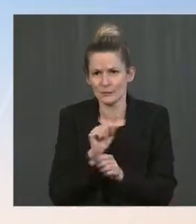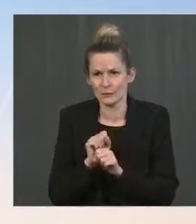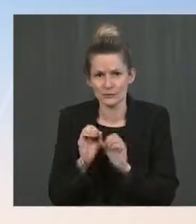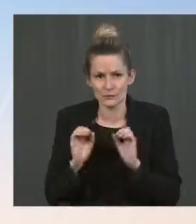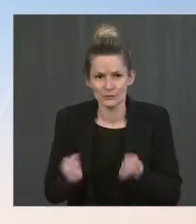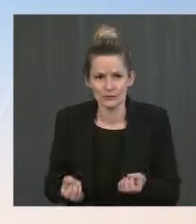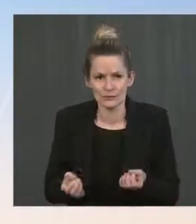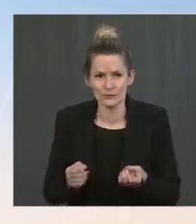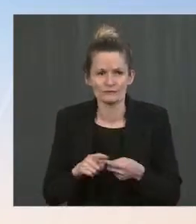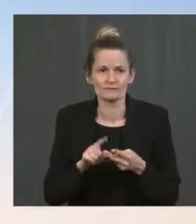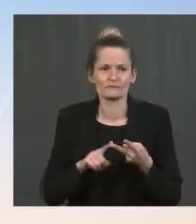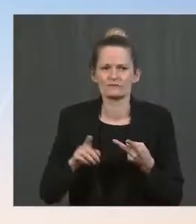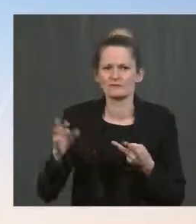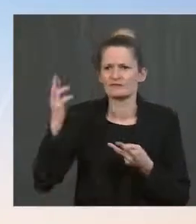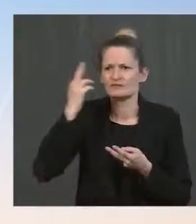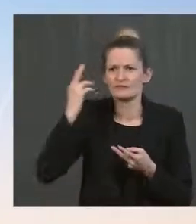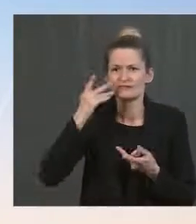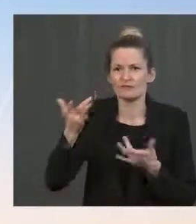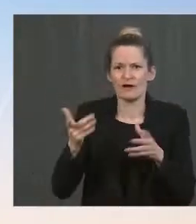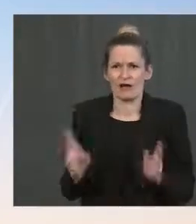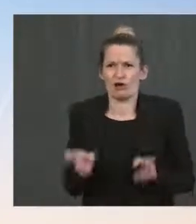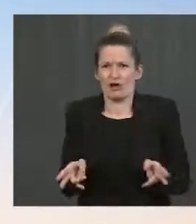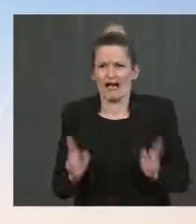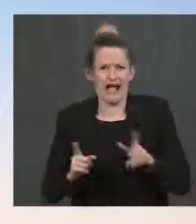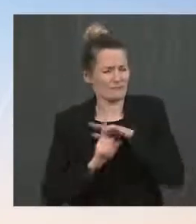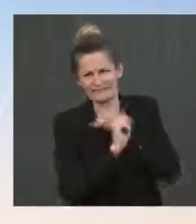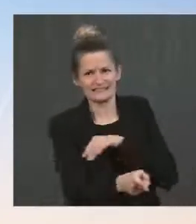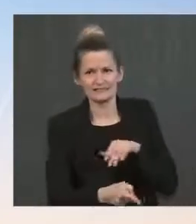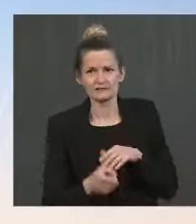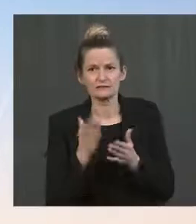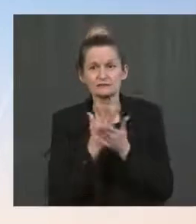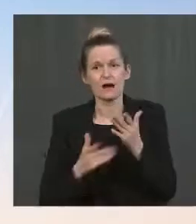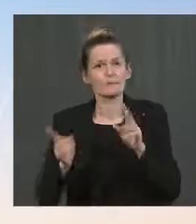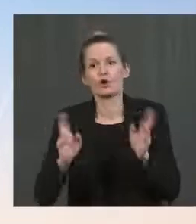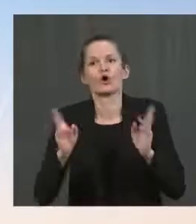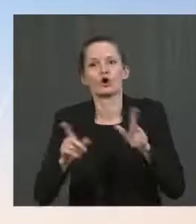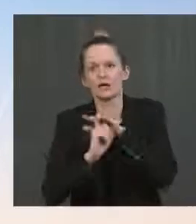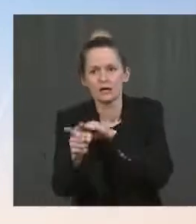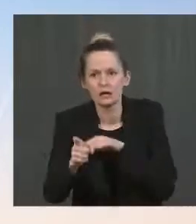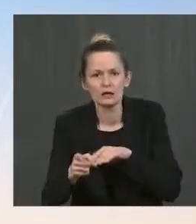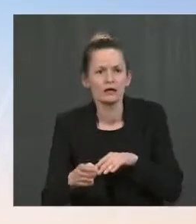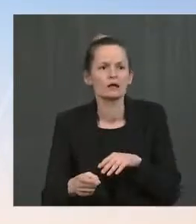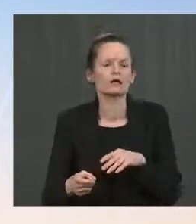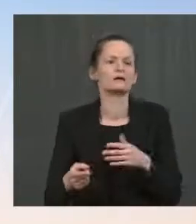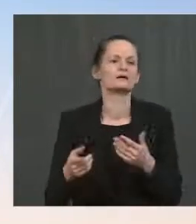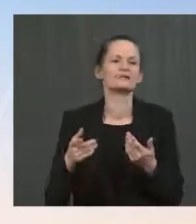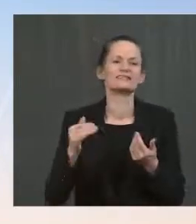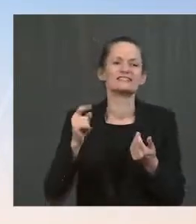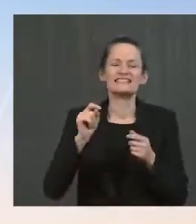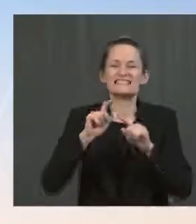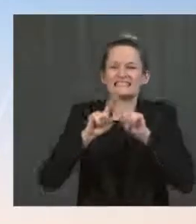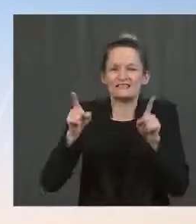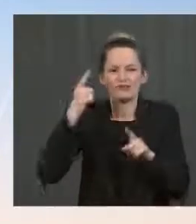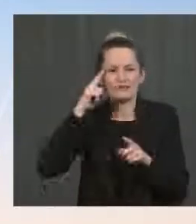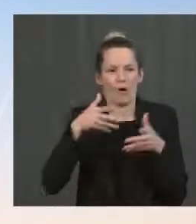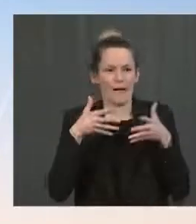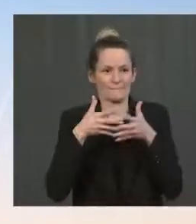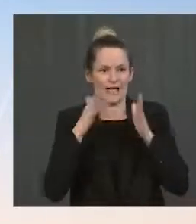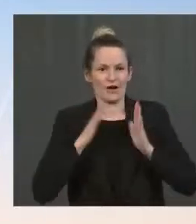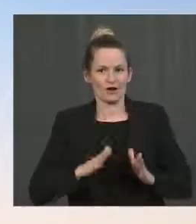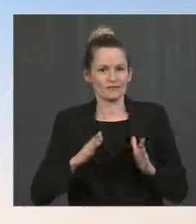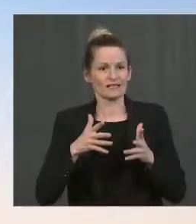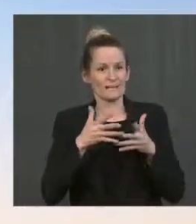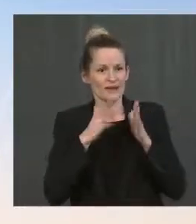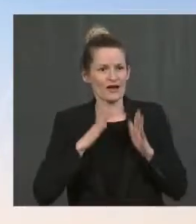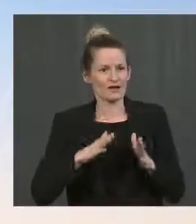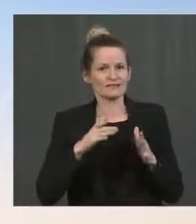depart Afghanistan. But that is something we're working through. These handful of American citizens, we are also in touch with. They are not the majority of